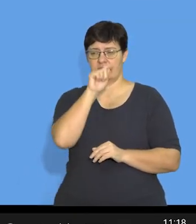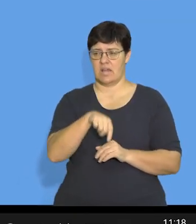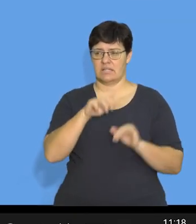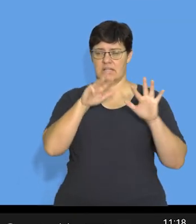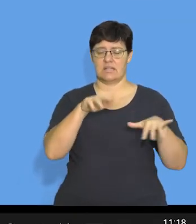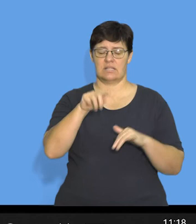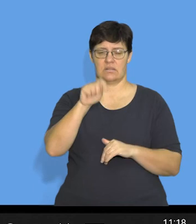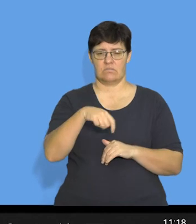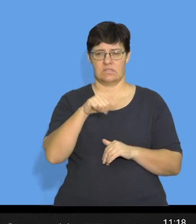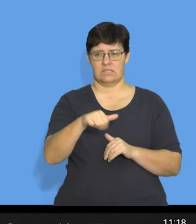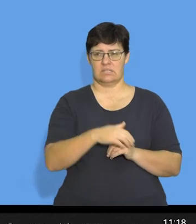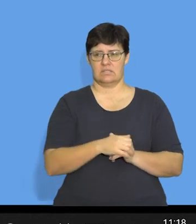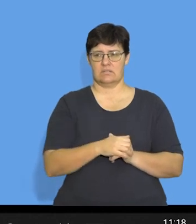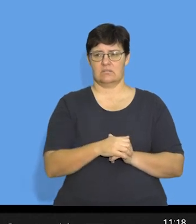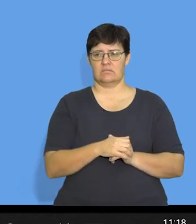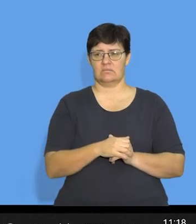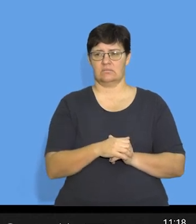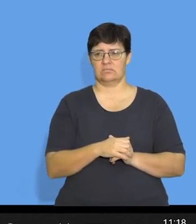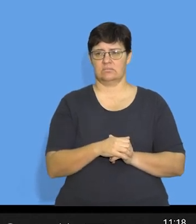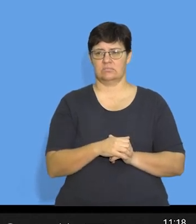by, 19.6.